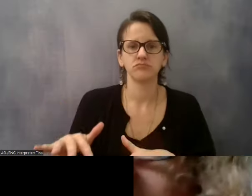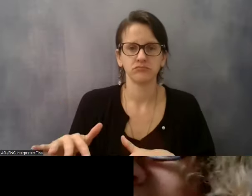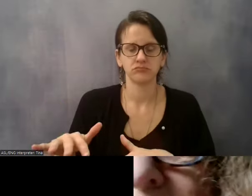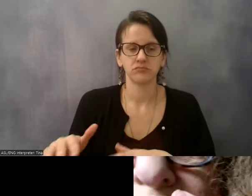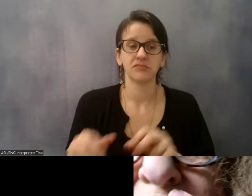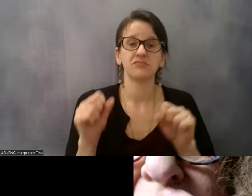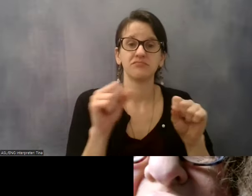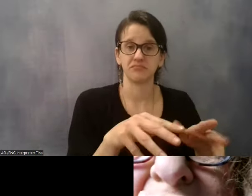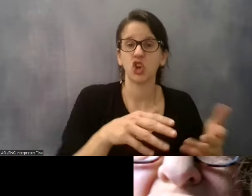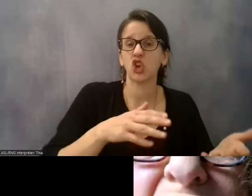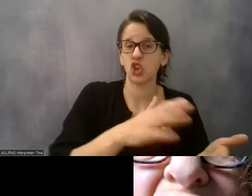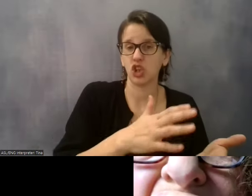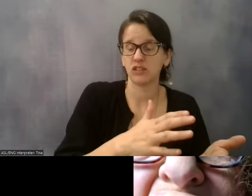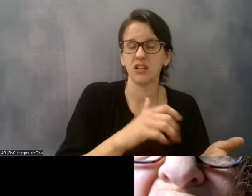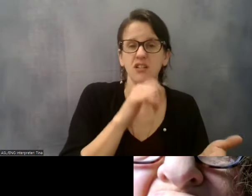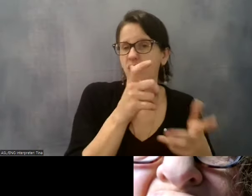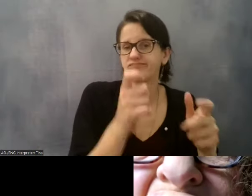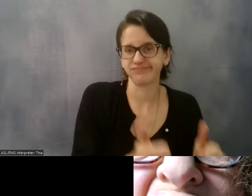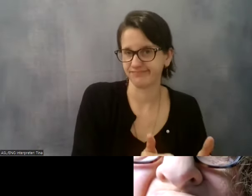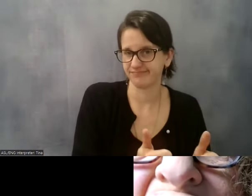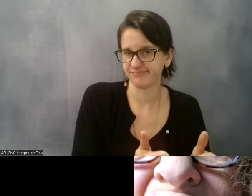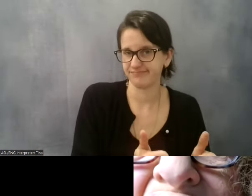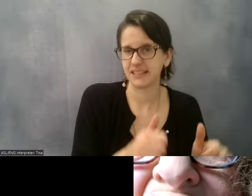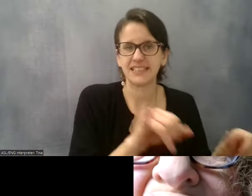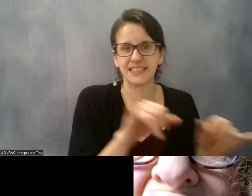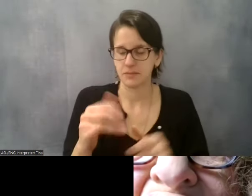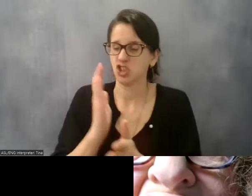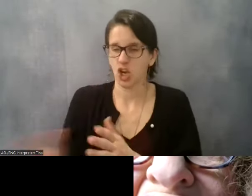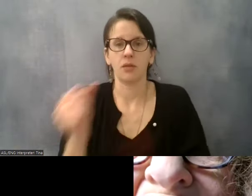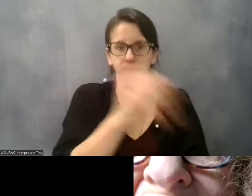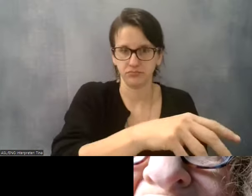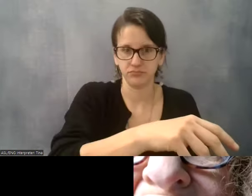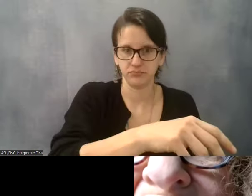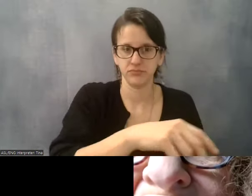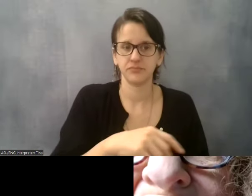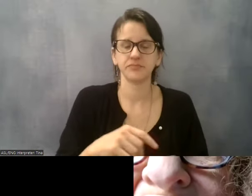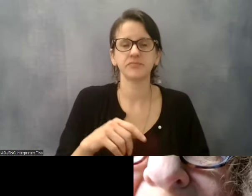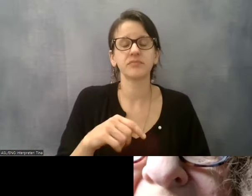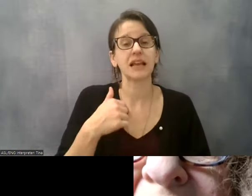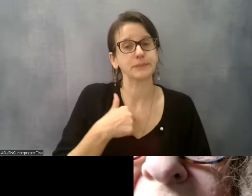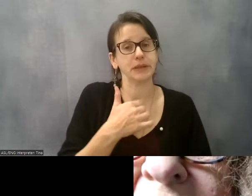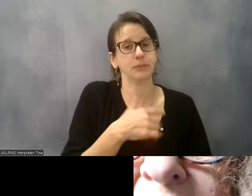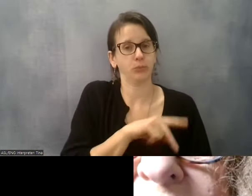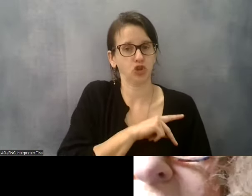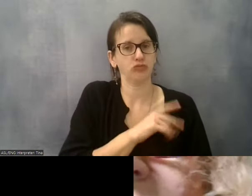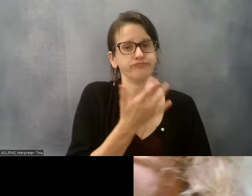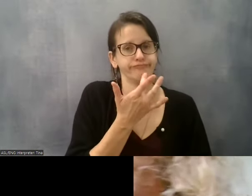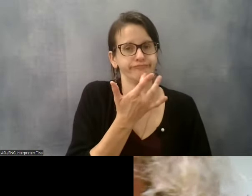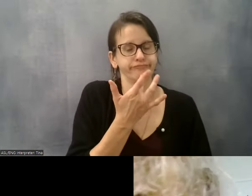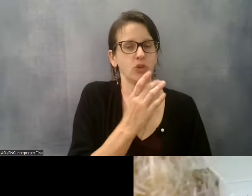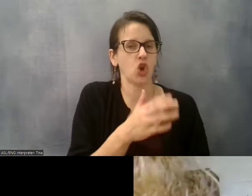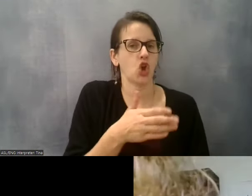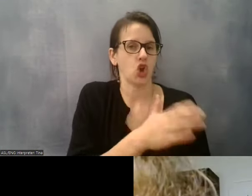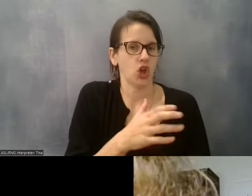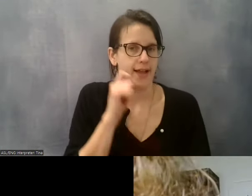cooked onions a little better than raw onions. But if you can learn to enjoy the raw, even a little bit, know that you're getting extra